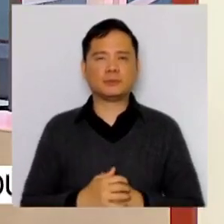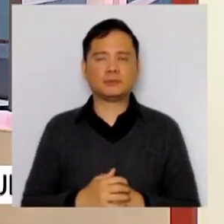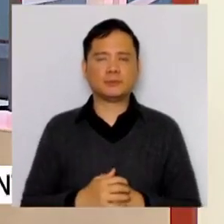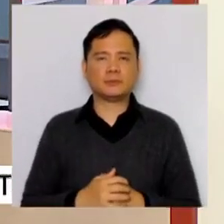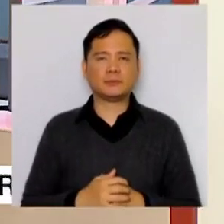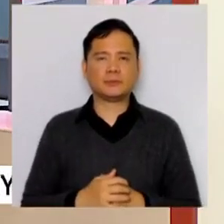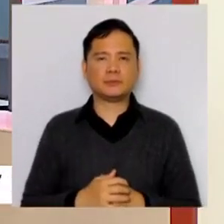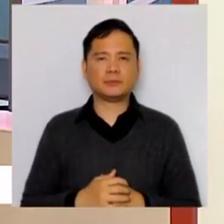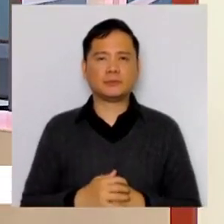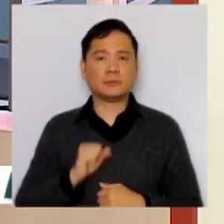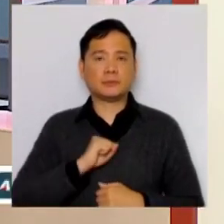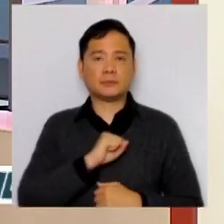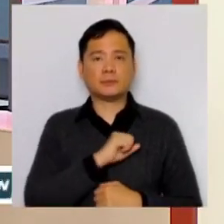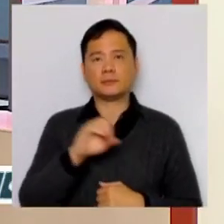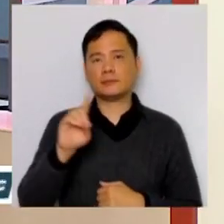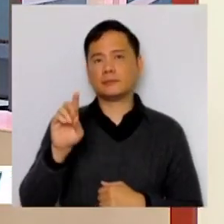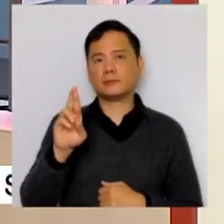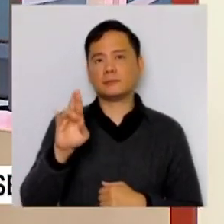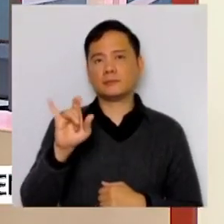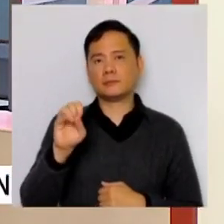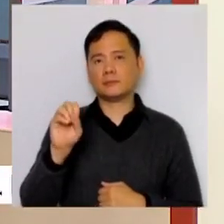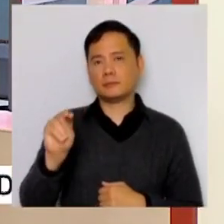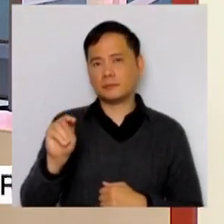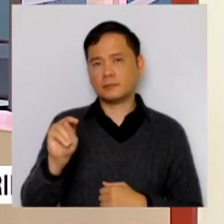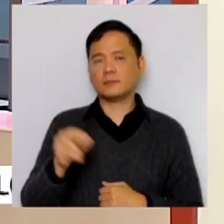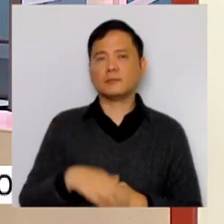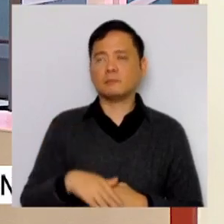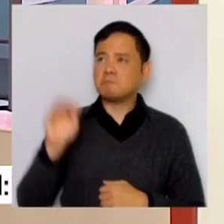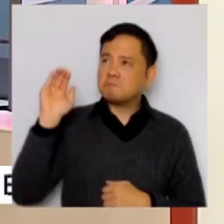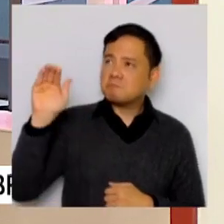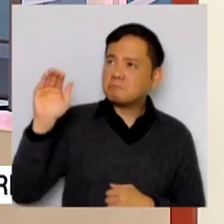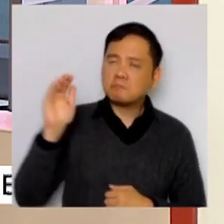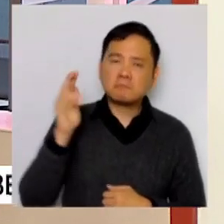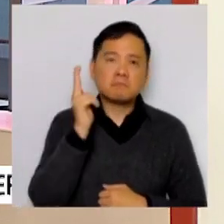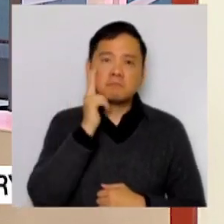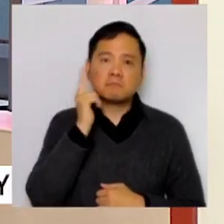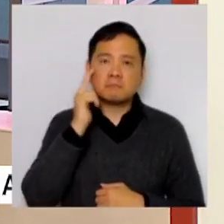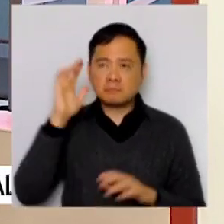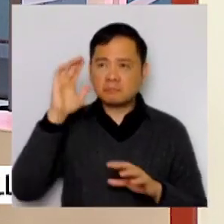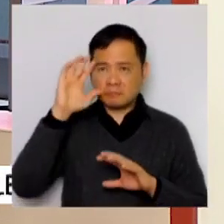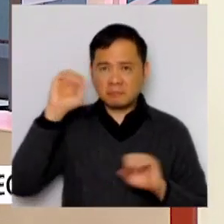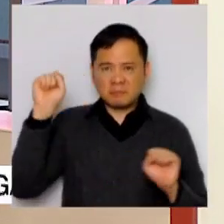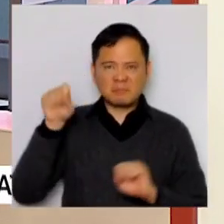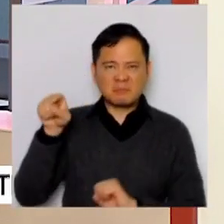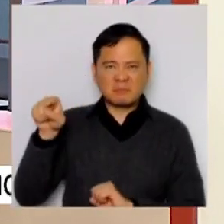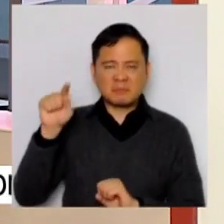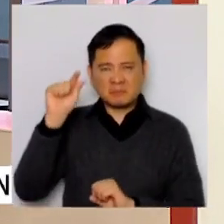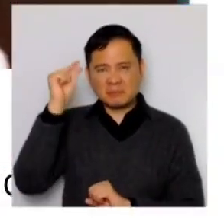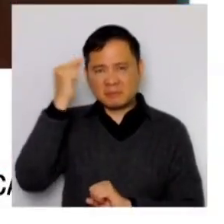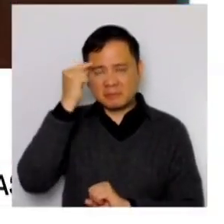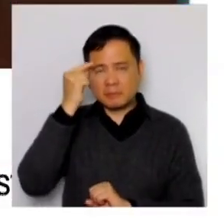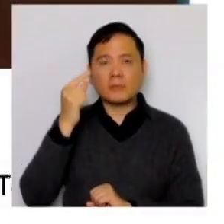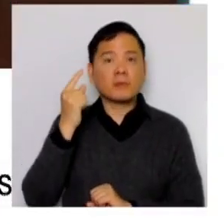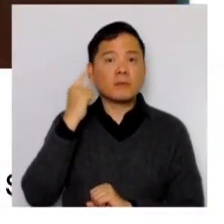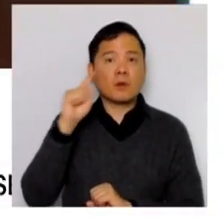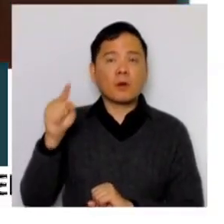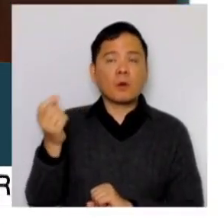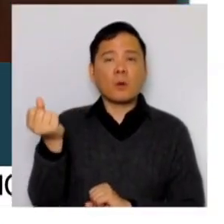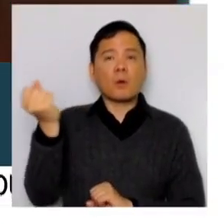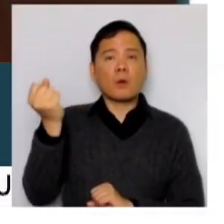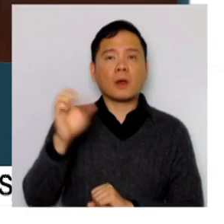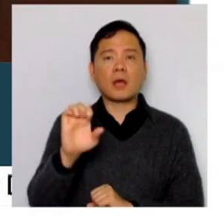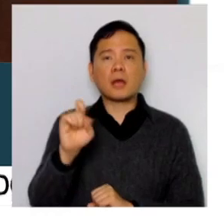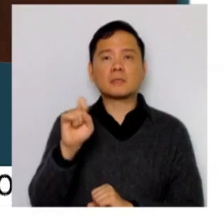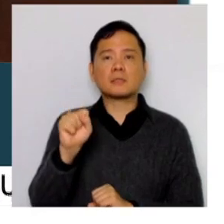Senator Franklin Tirilon reiterates his call for the Duterte administration to suspend the collection of fuel excise taxes. Tirilon says the